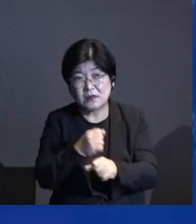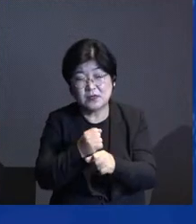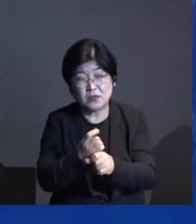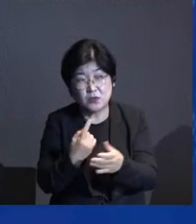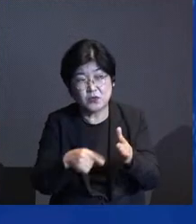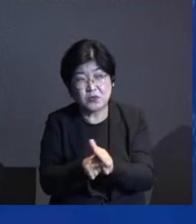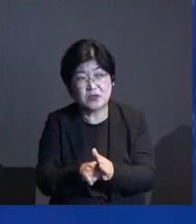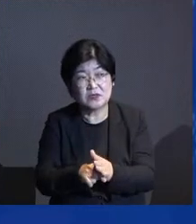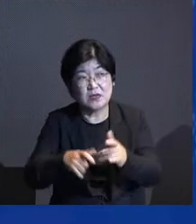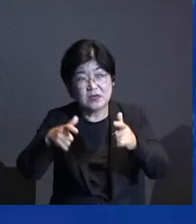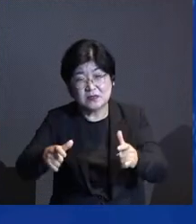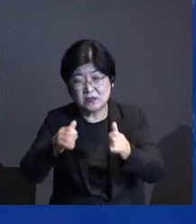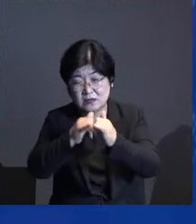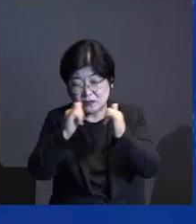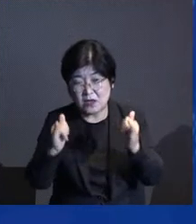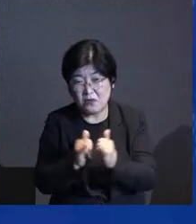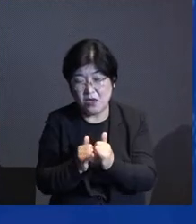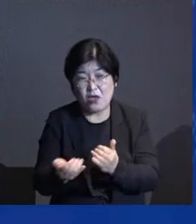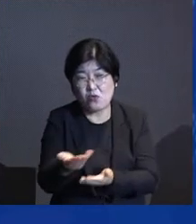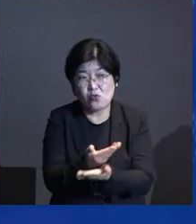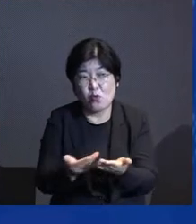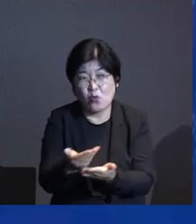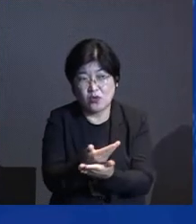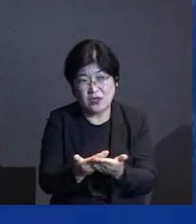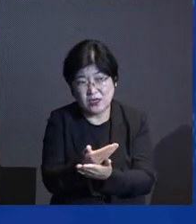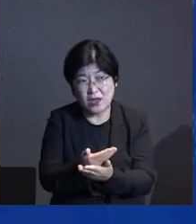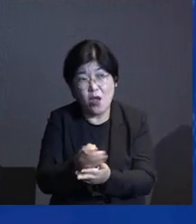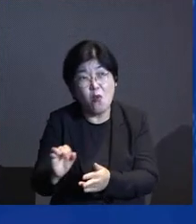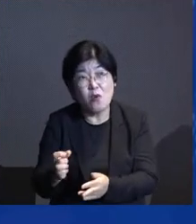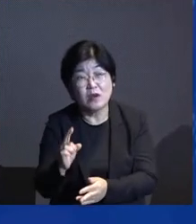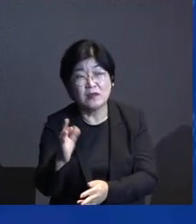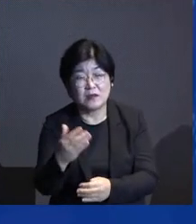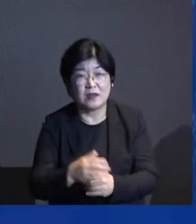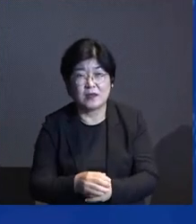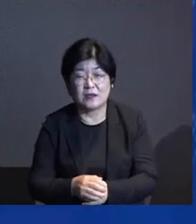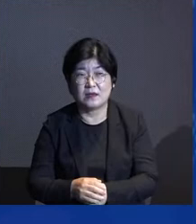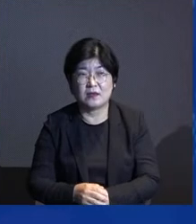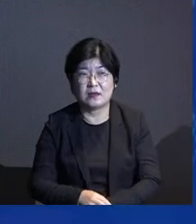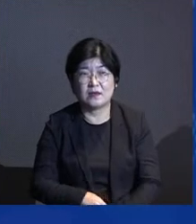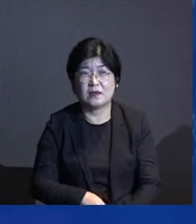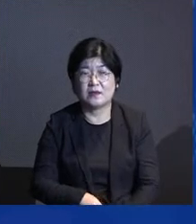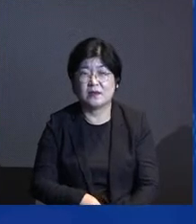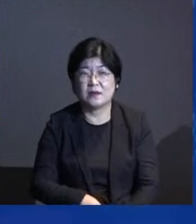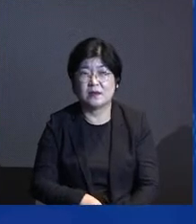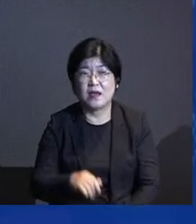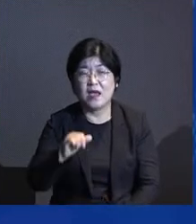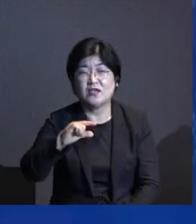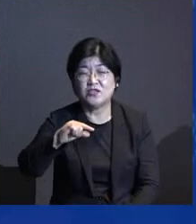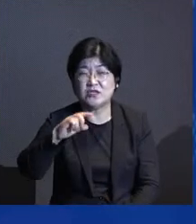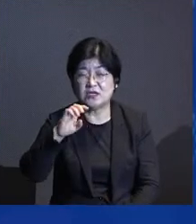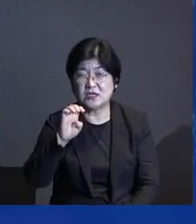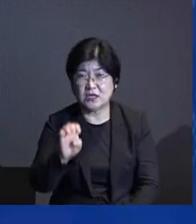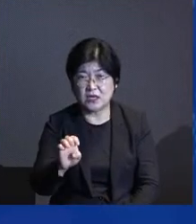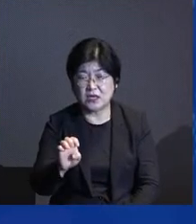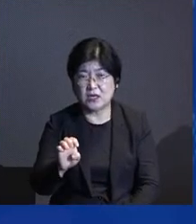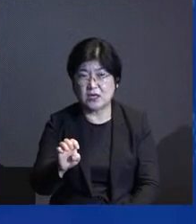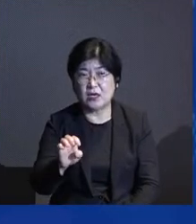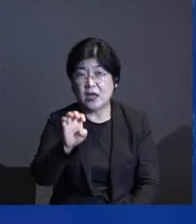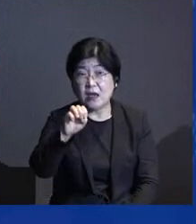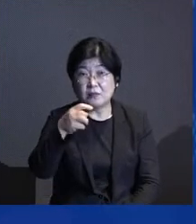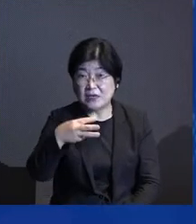equal societies. According to H Platform Europe, the views of older people, and especially those with care and support